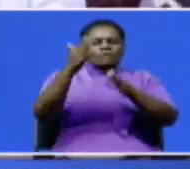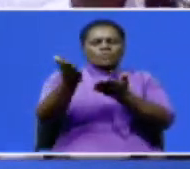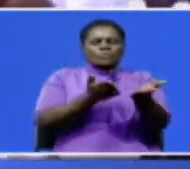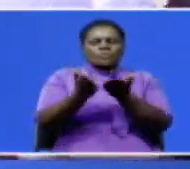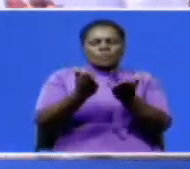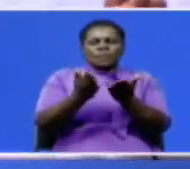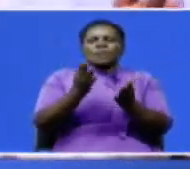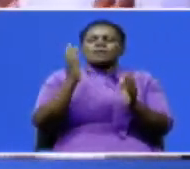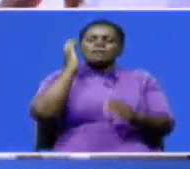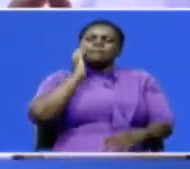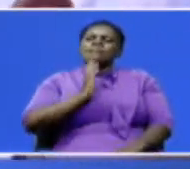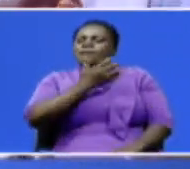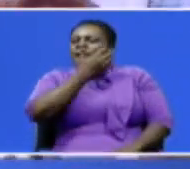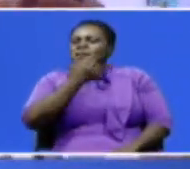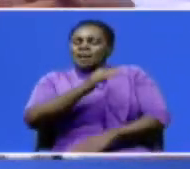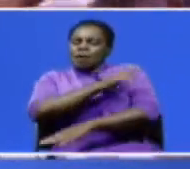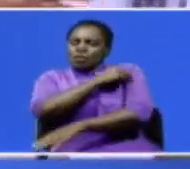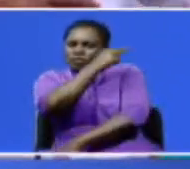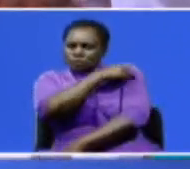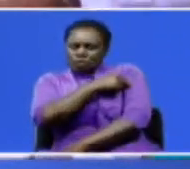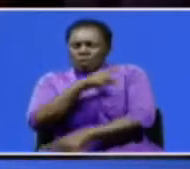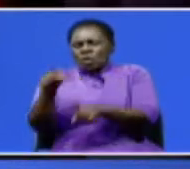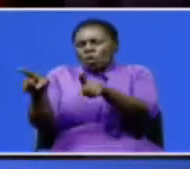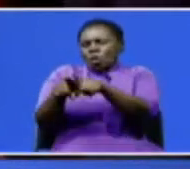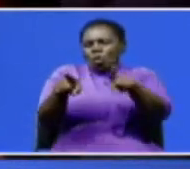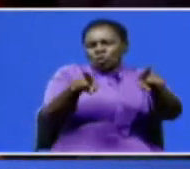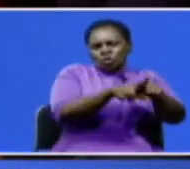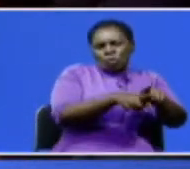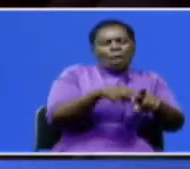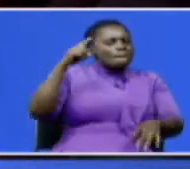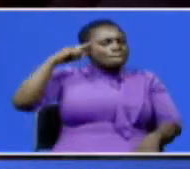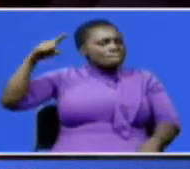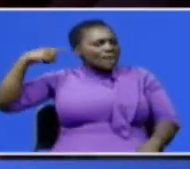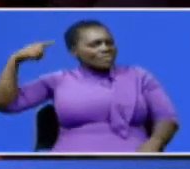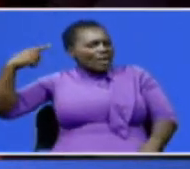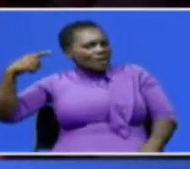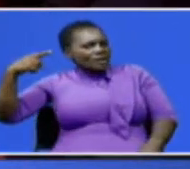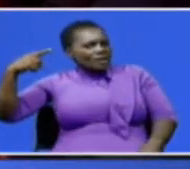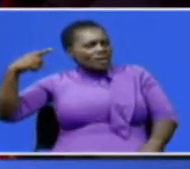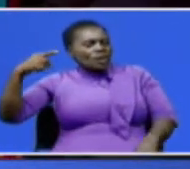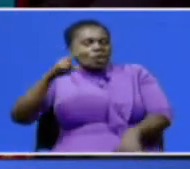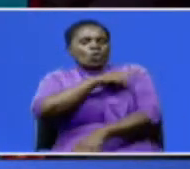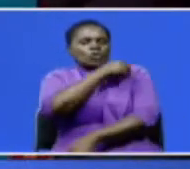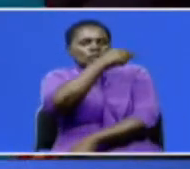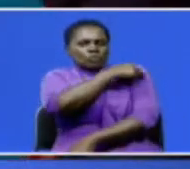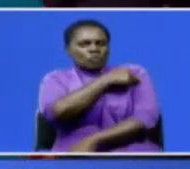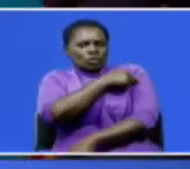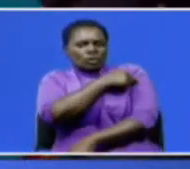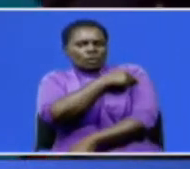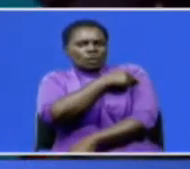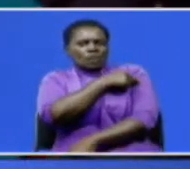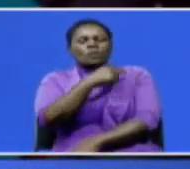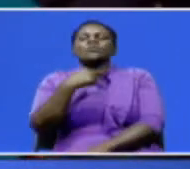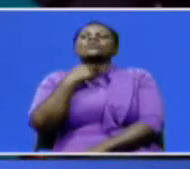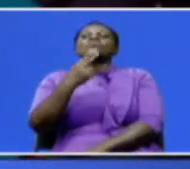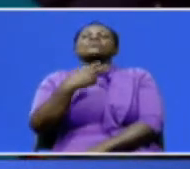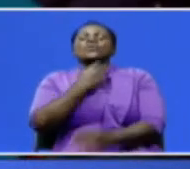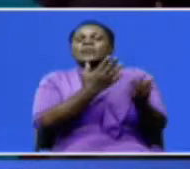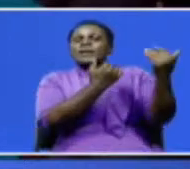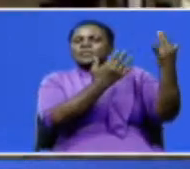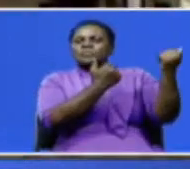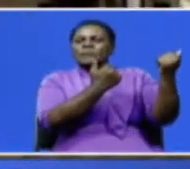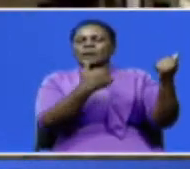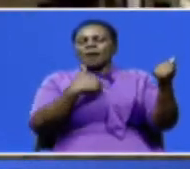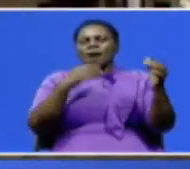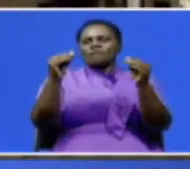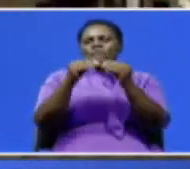delivery at Kenyatta National Hospital and also Mathari National Teaching and Referral Hospital. The unions are expected to